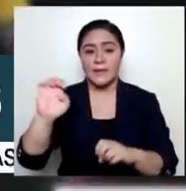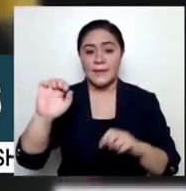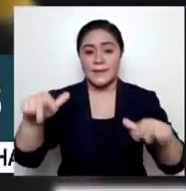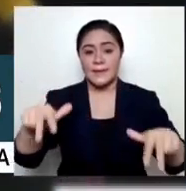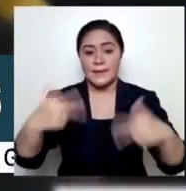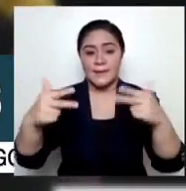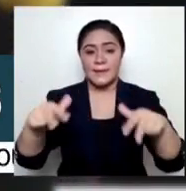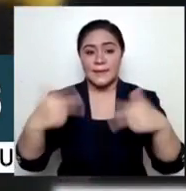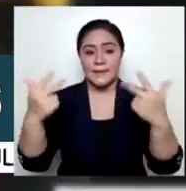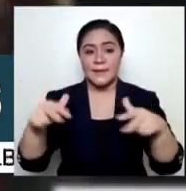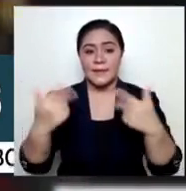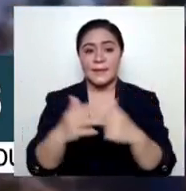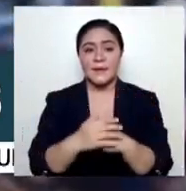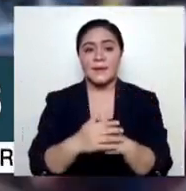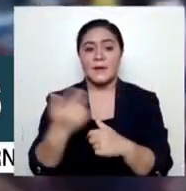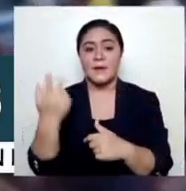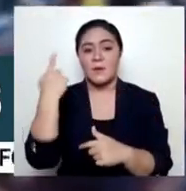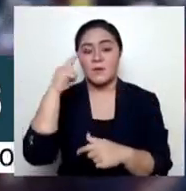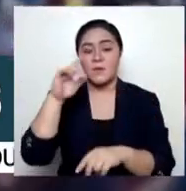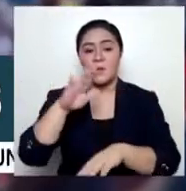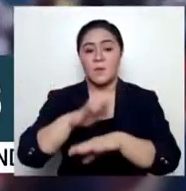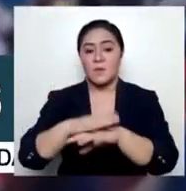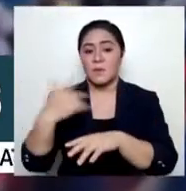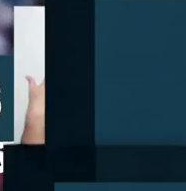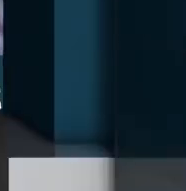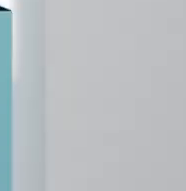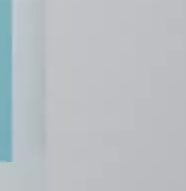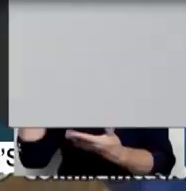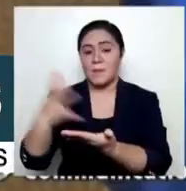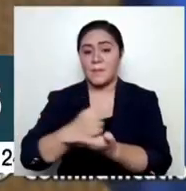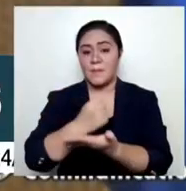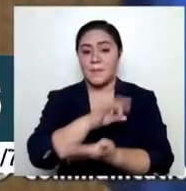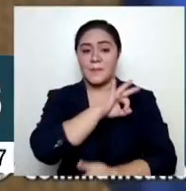huge revenue it generates for government.